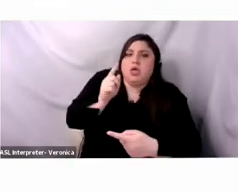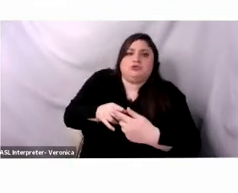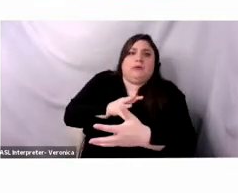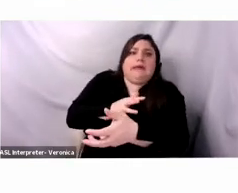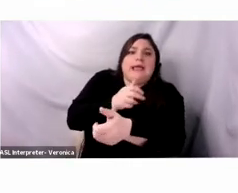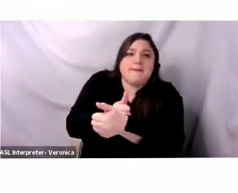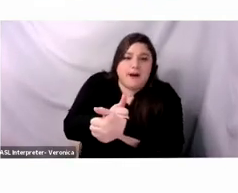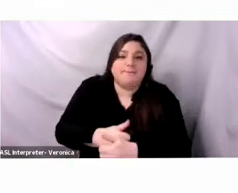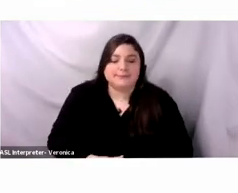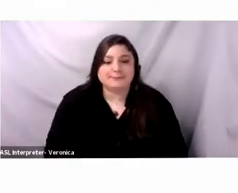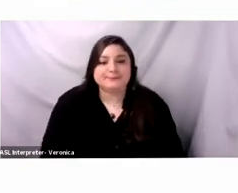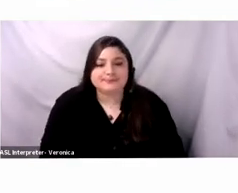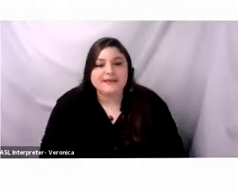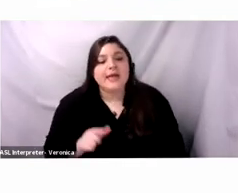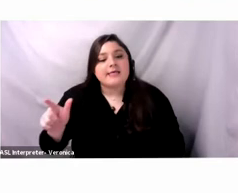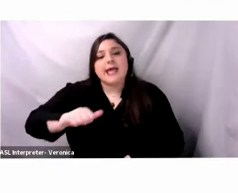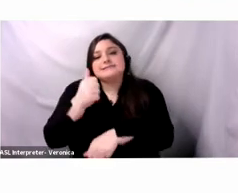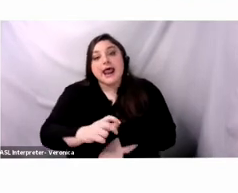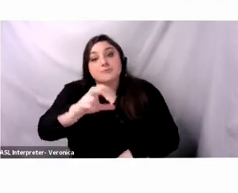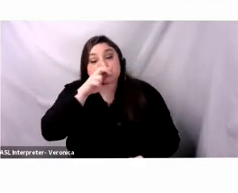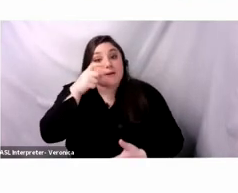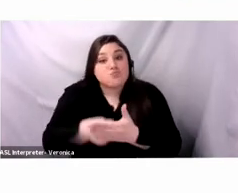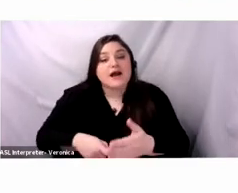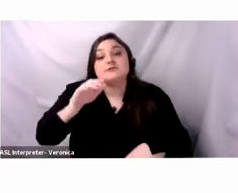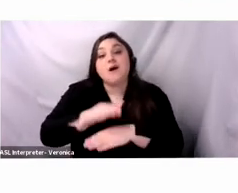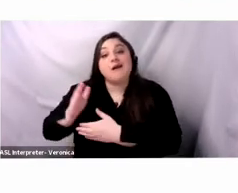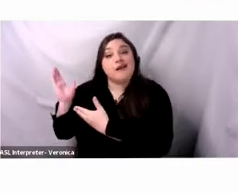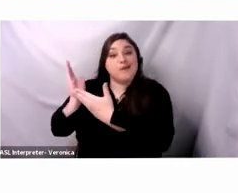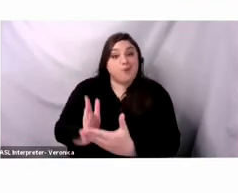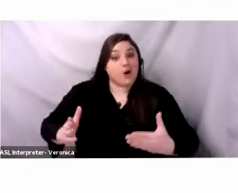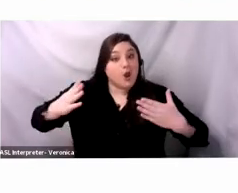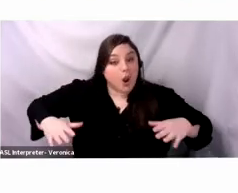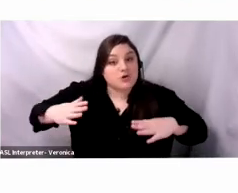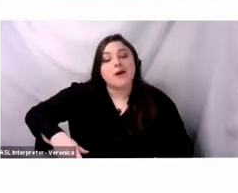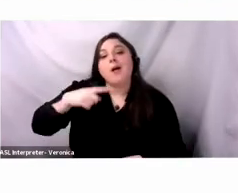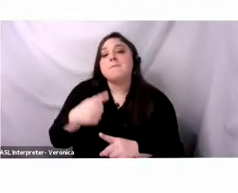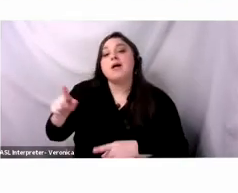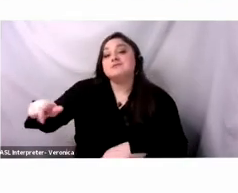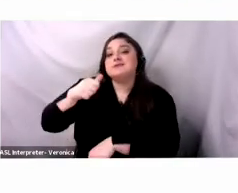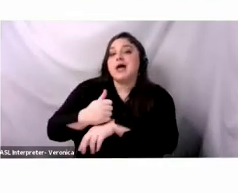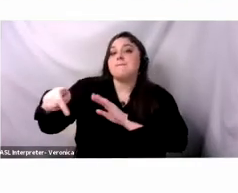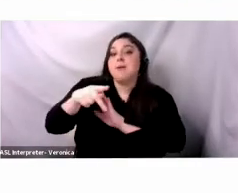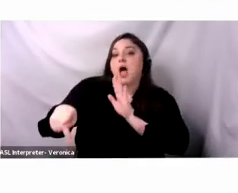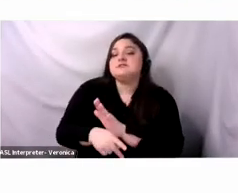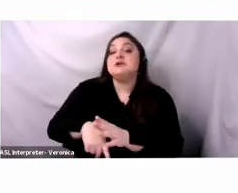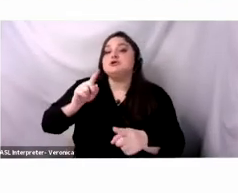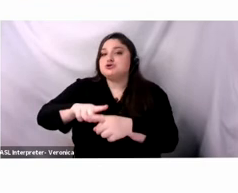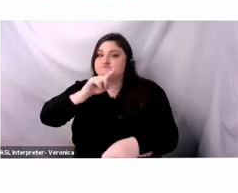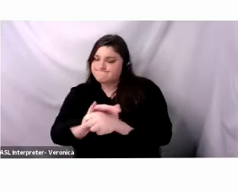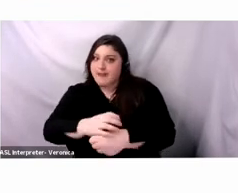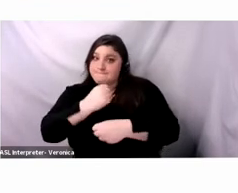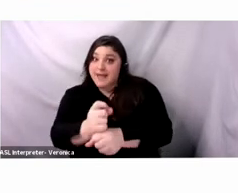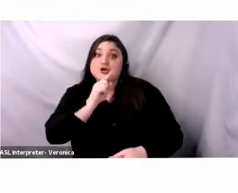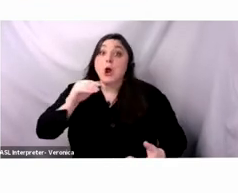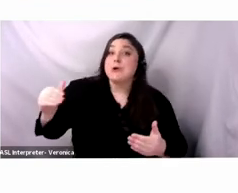setting strict pricing on imported clothing and oftentimes making sure that locals did not have access to the latest trends,